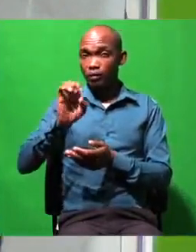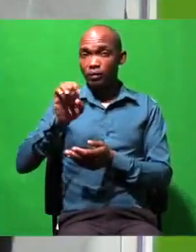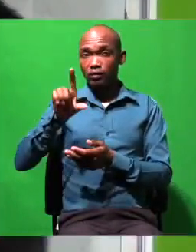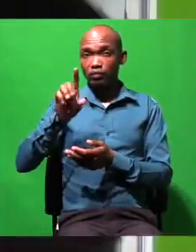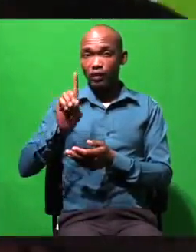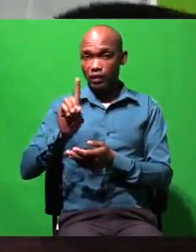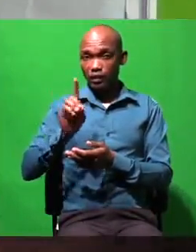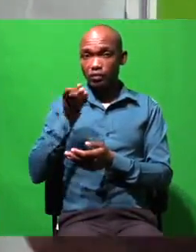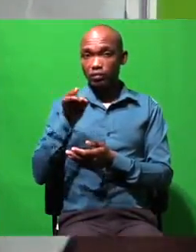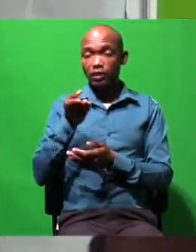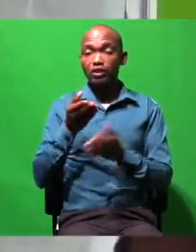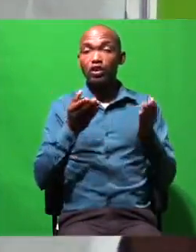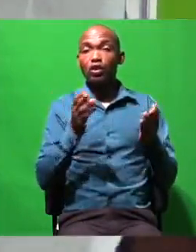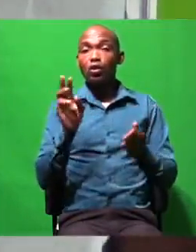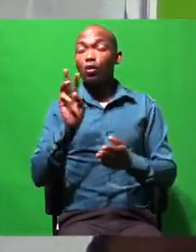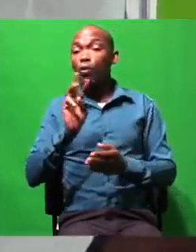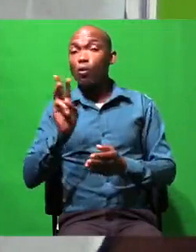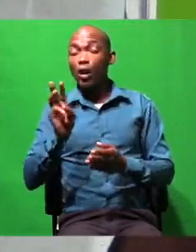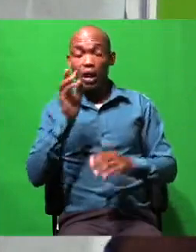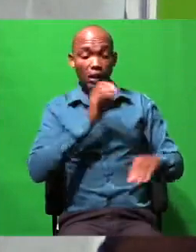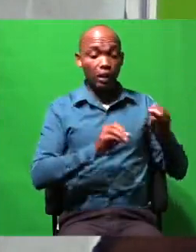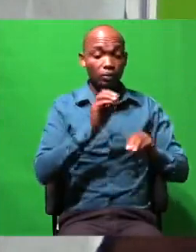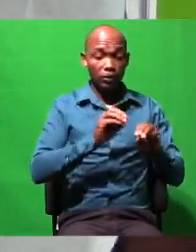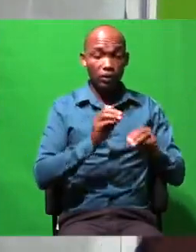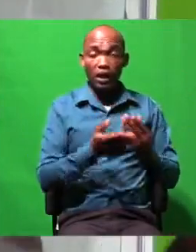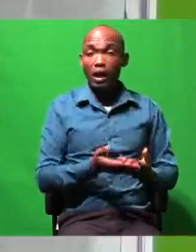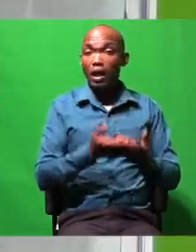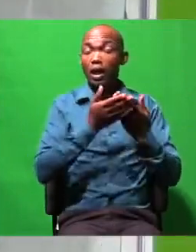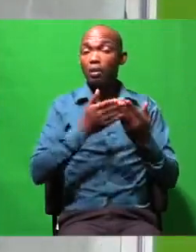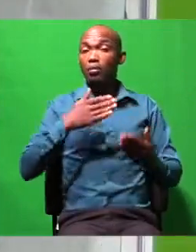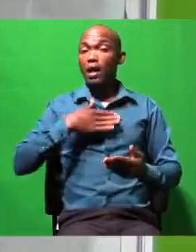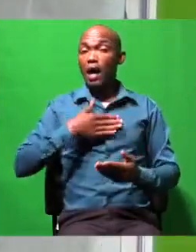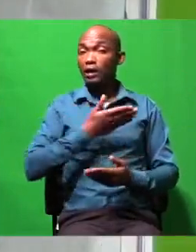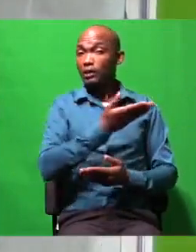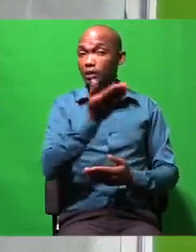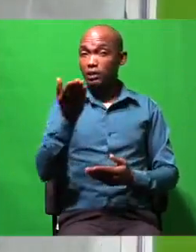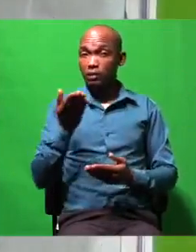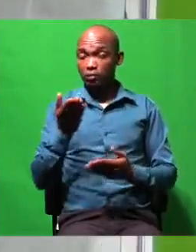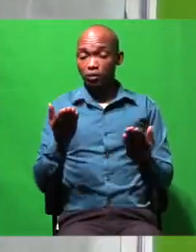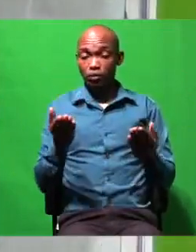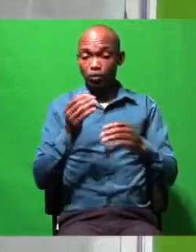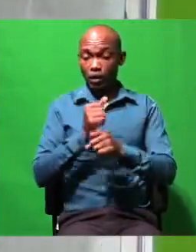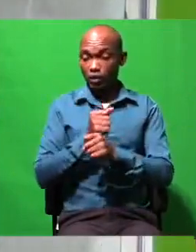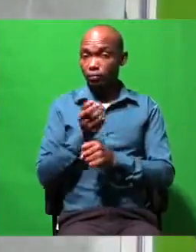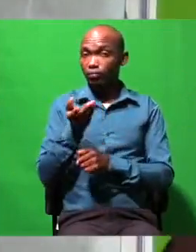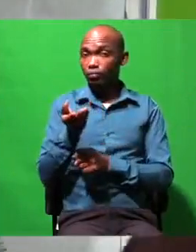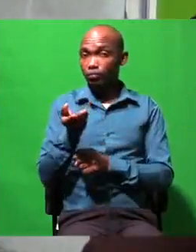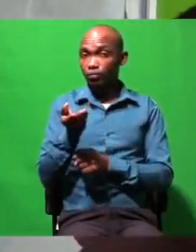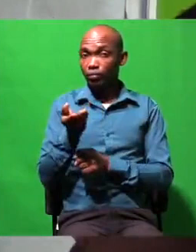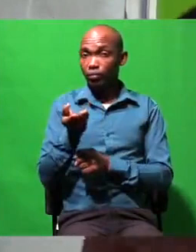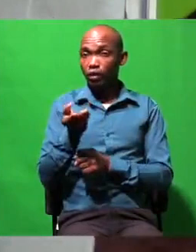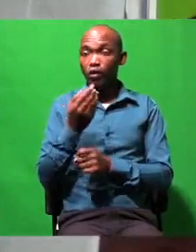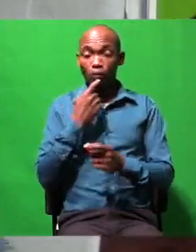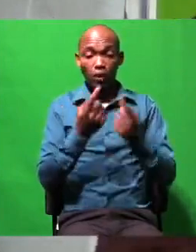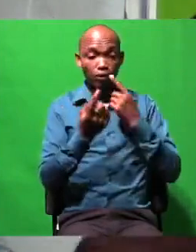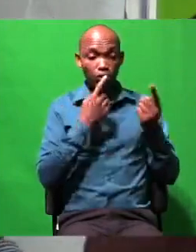We are talking about field where chemistry helps us to reach or to be.